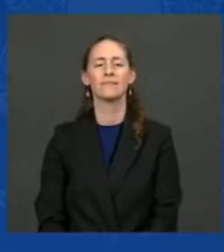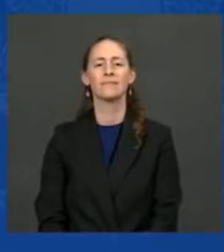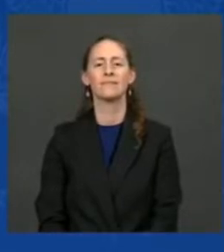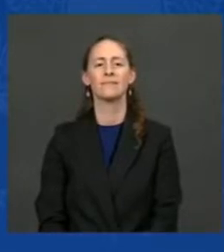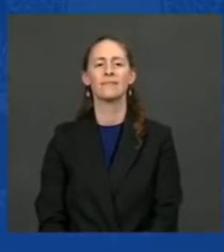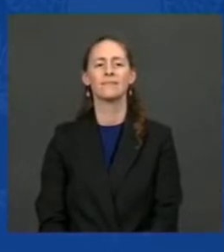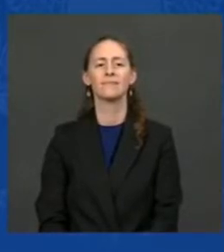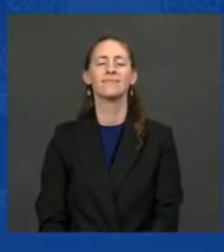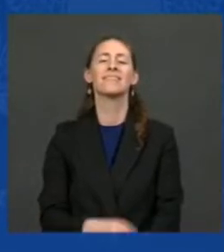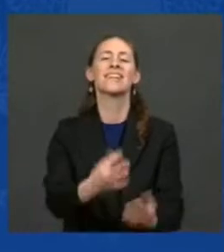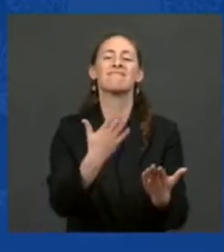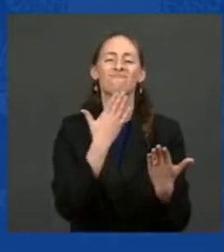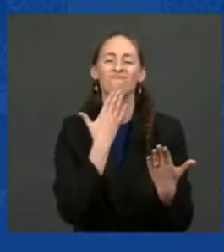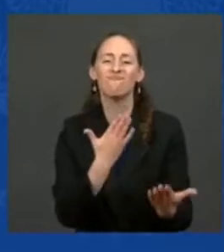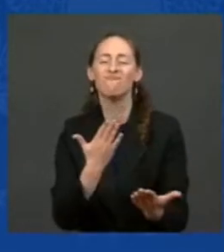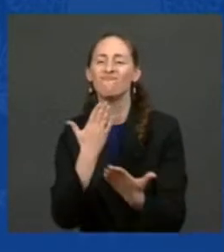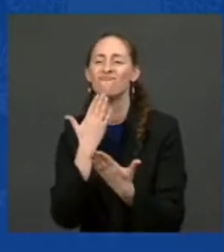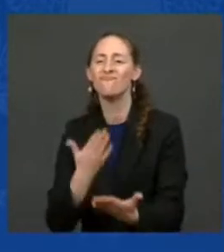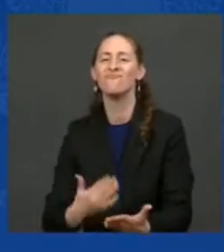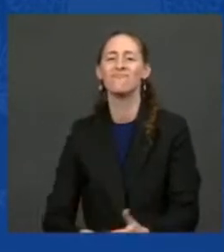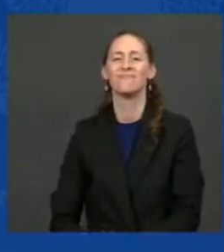Thank you so very much.